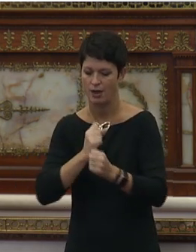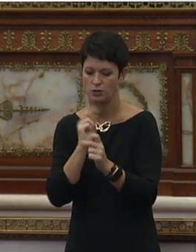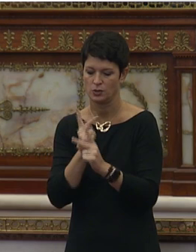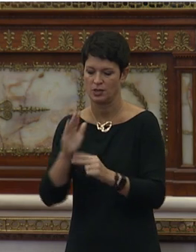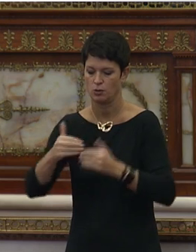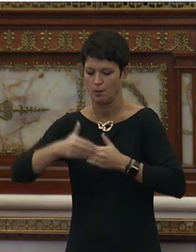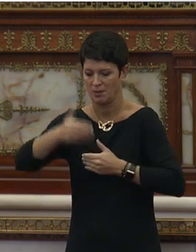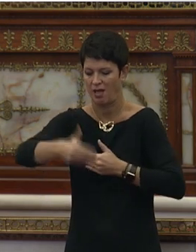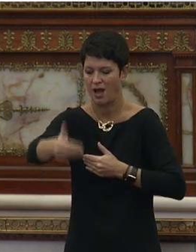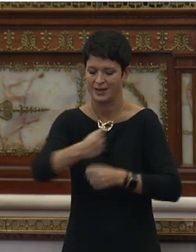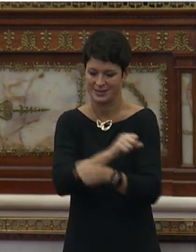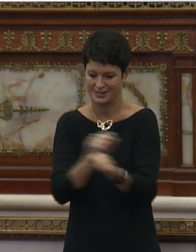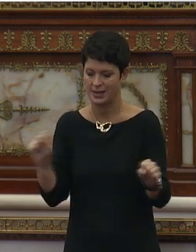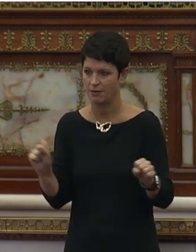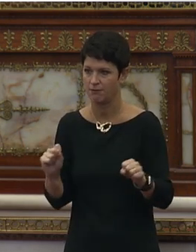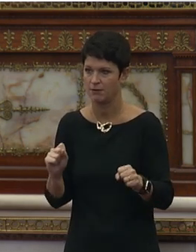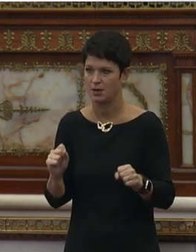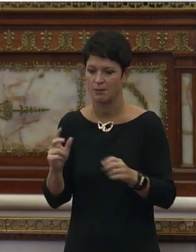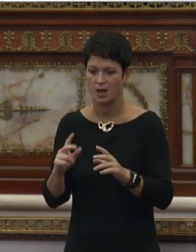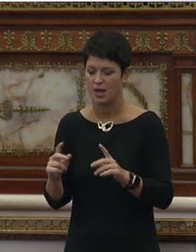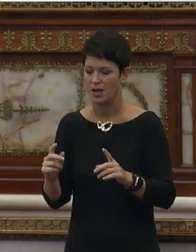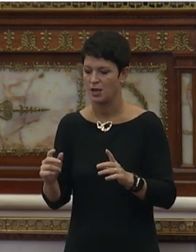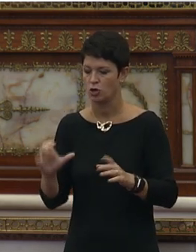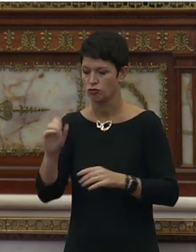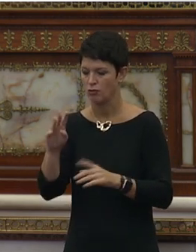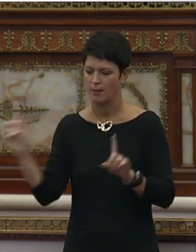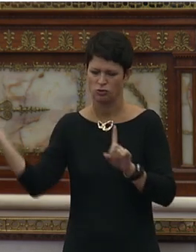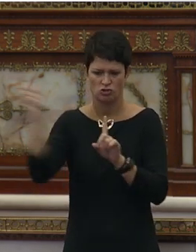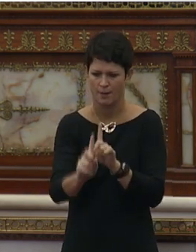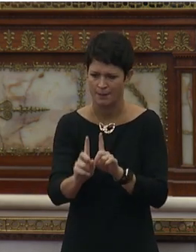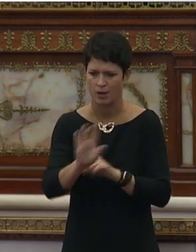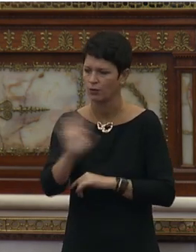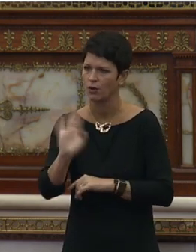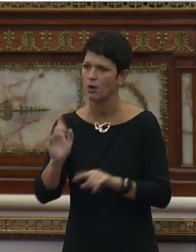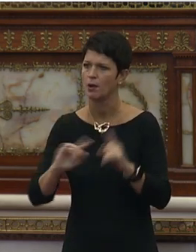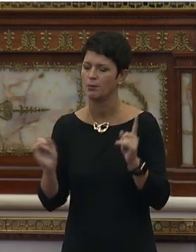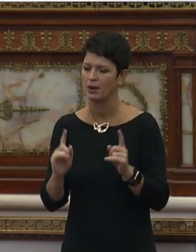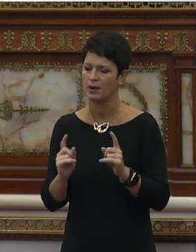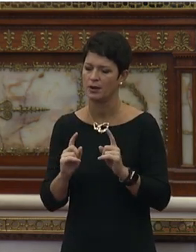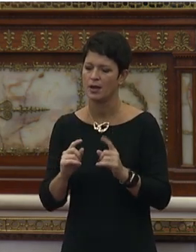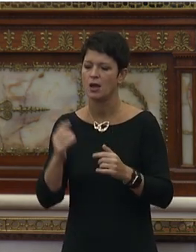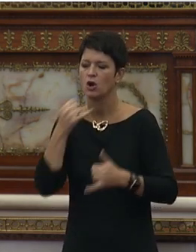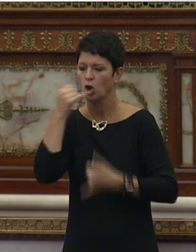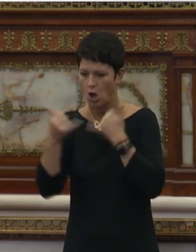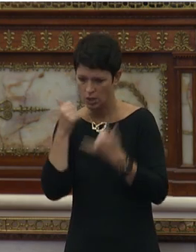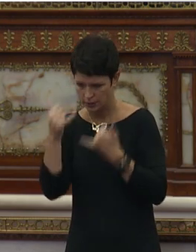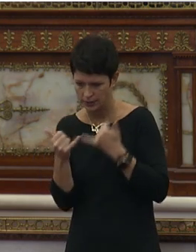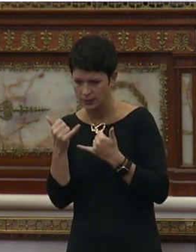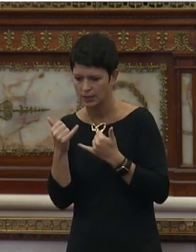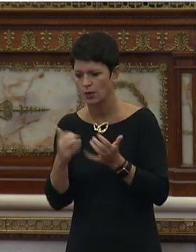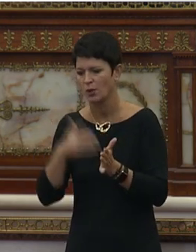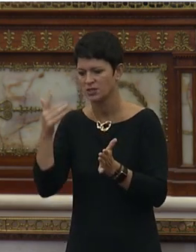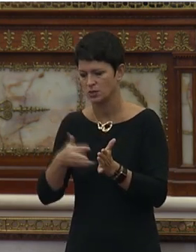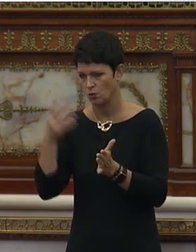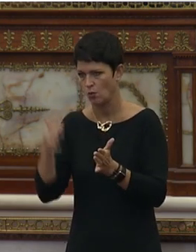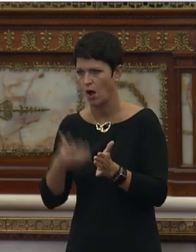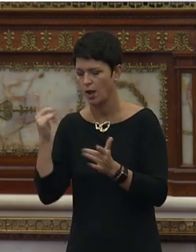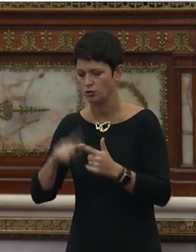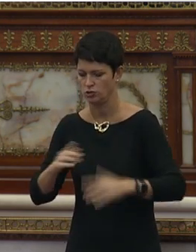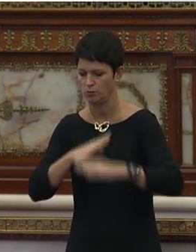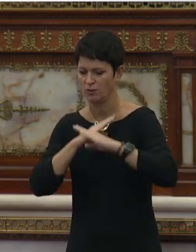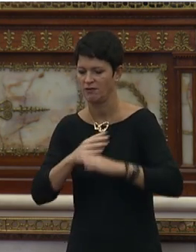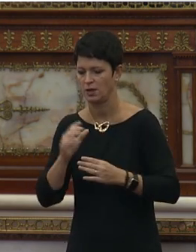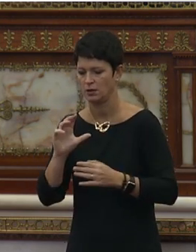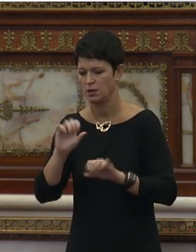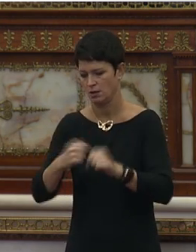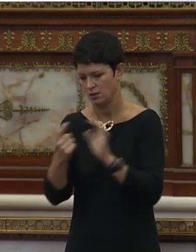block by not jumping out in front of crime, but maybe making a helpful phone call every now and then to prevent